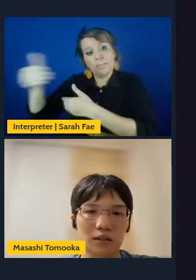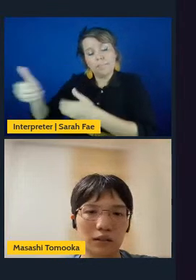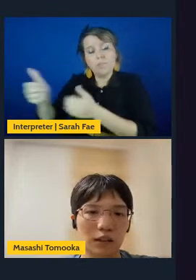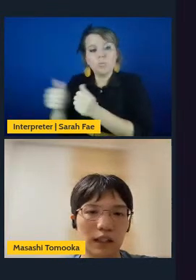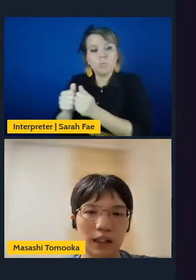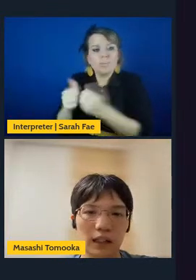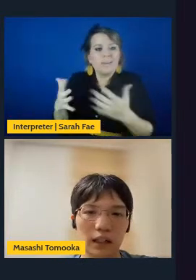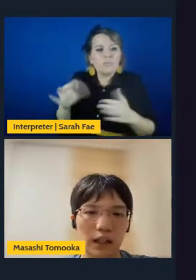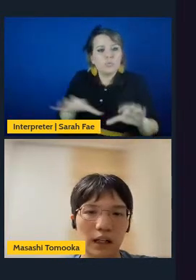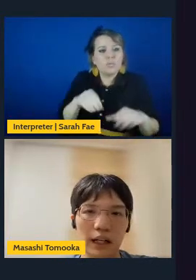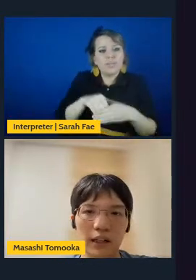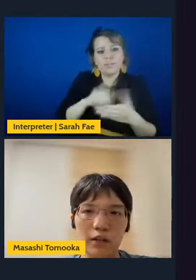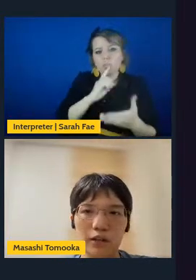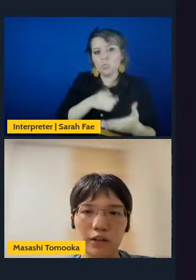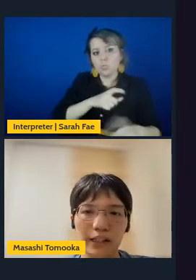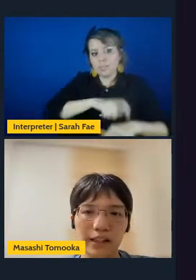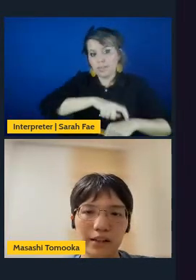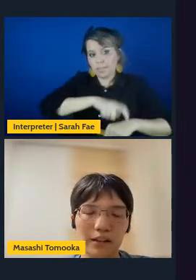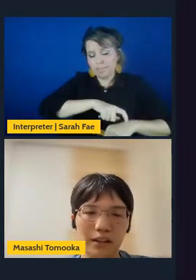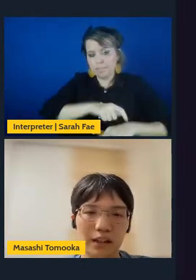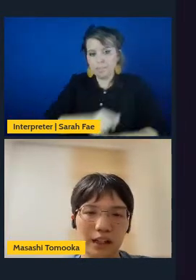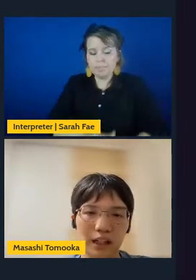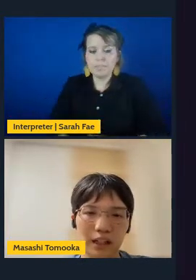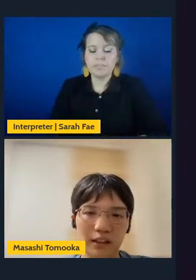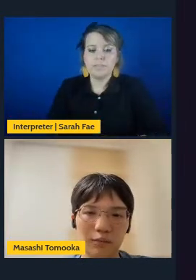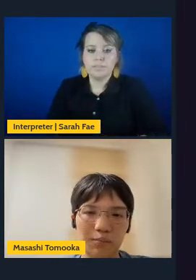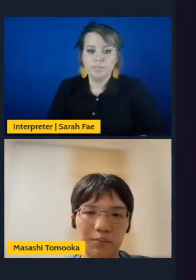So you create